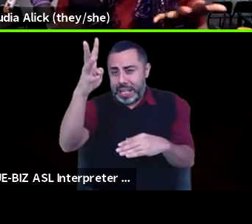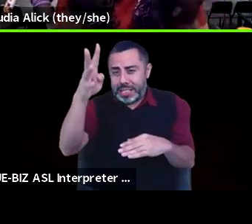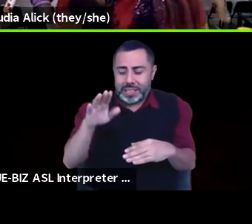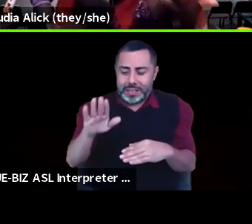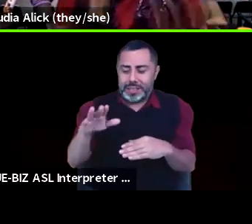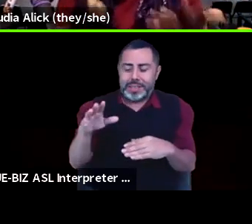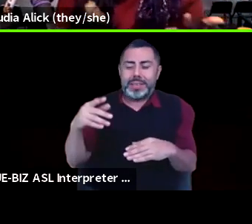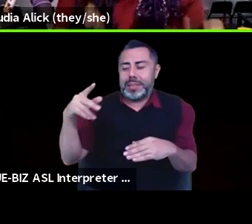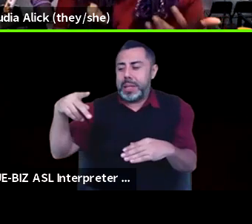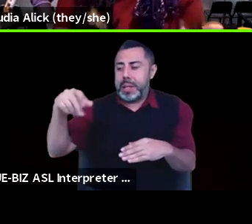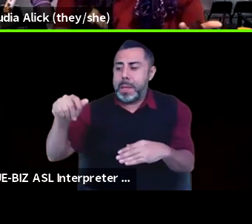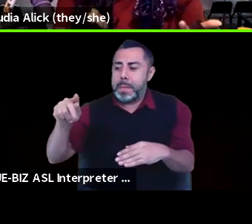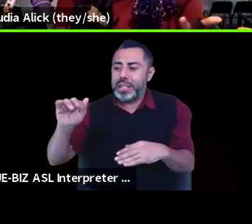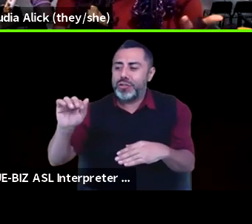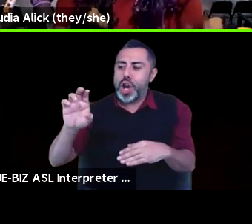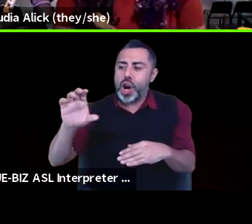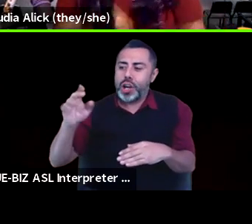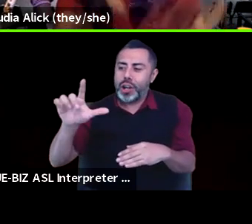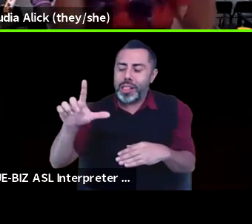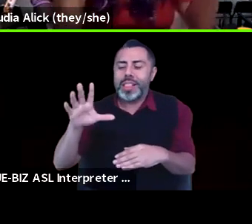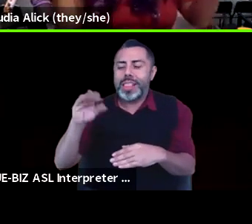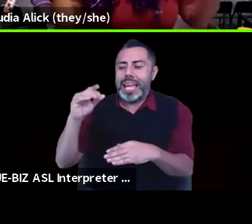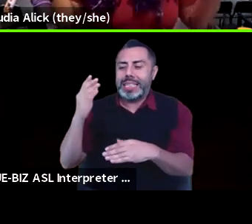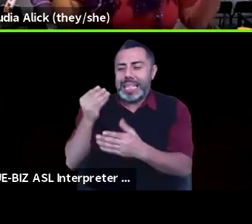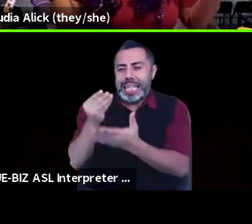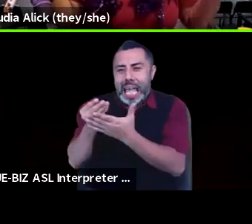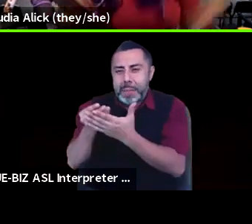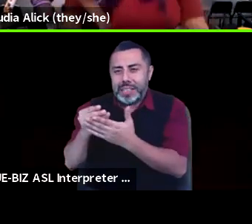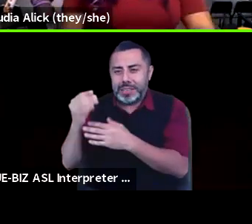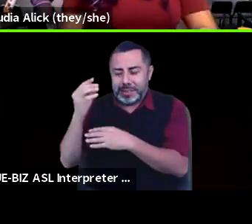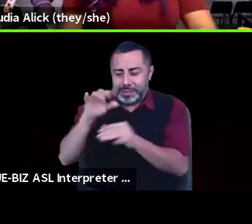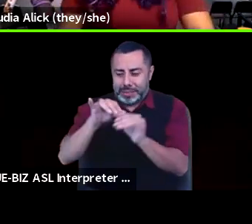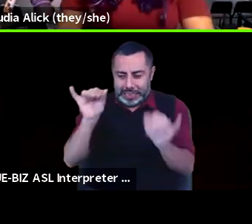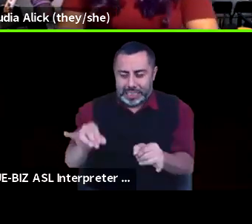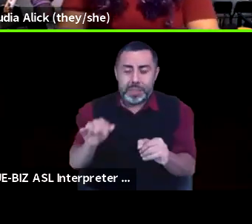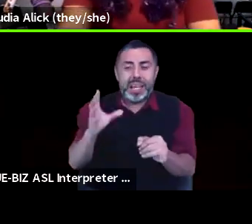finding some liberatory ideas to do something different.